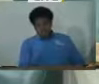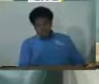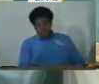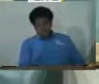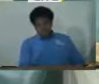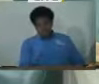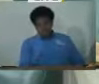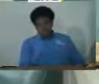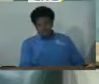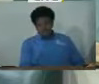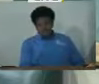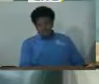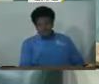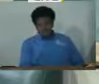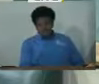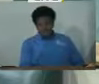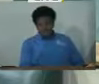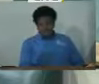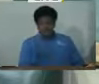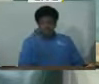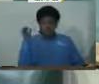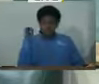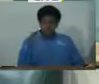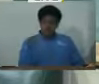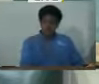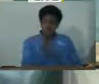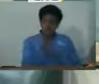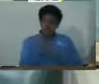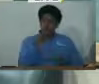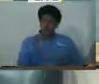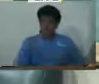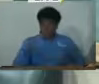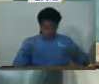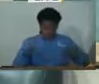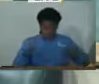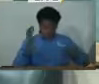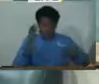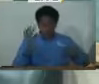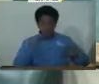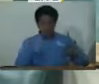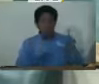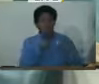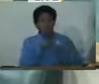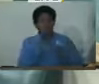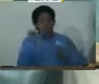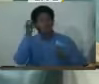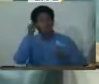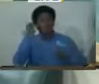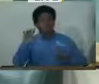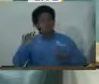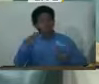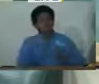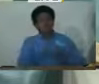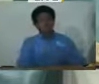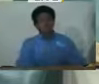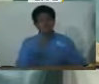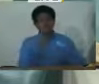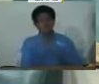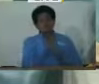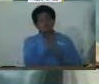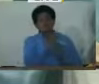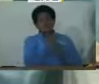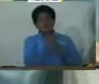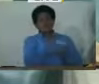and have cast unresolved doubt which could impact the government's credibility in pursuing our